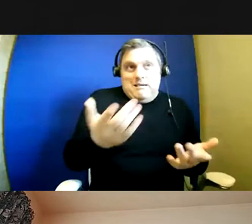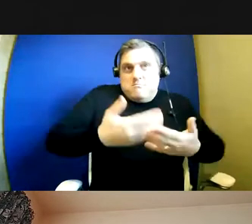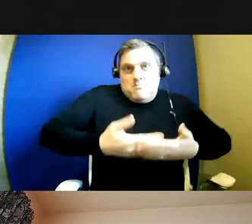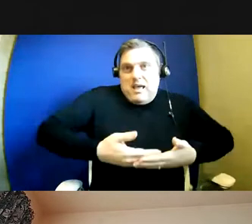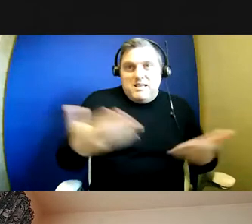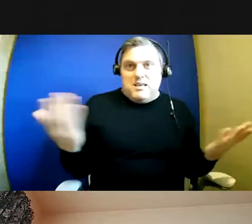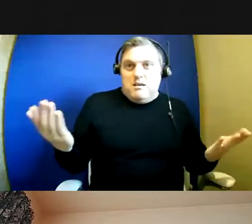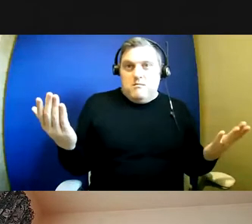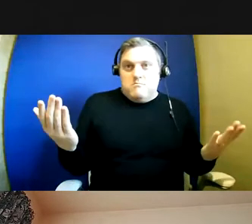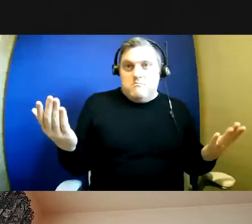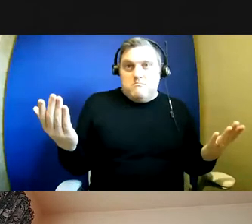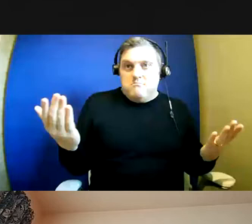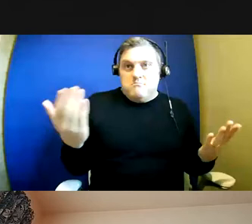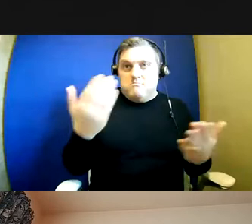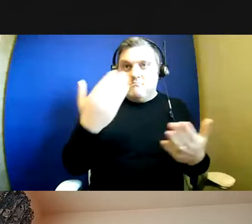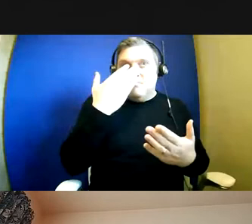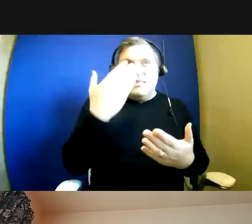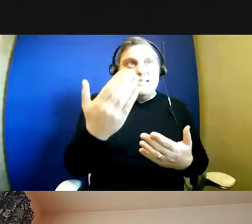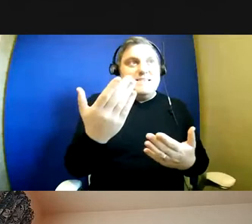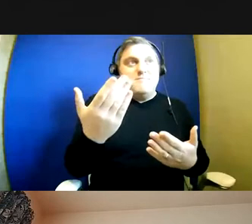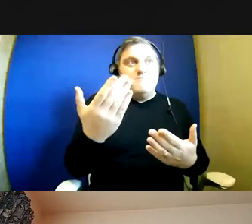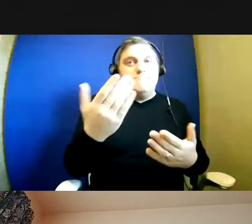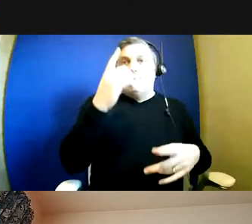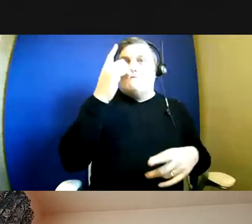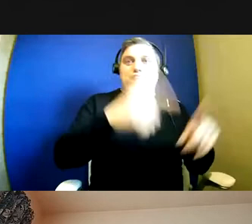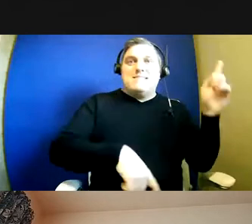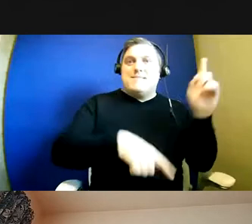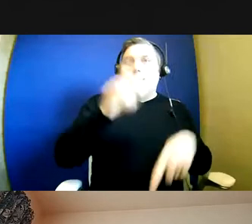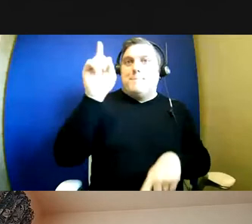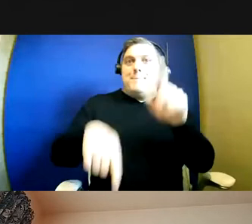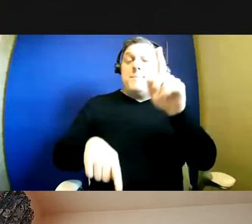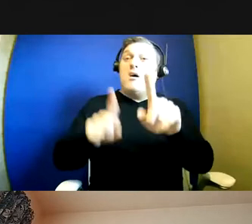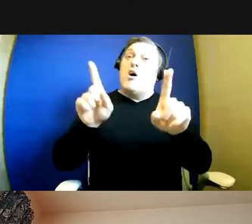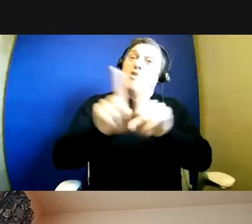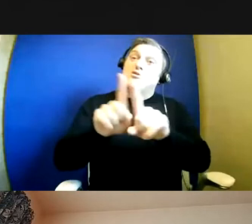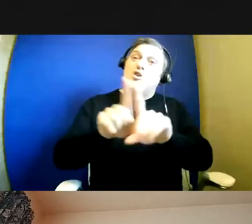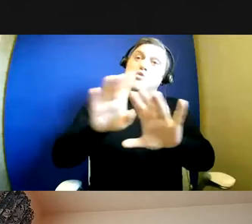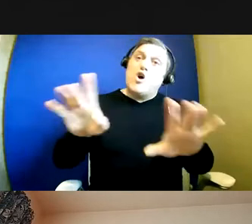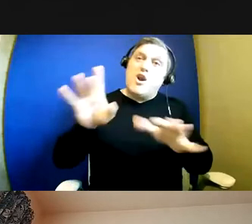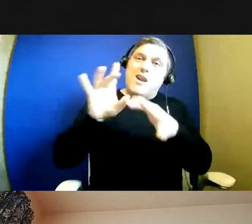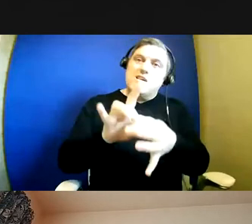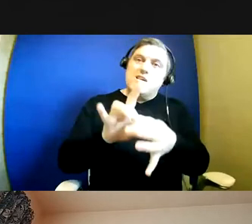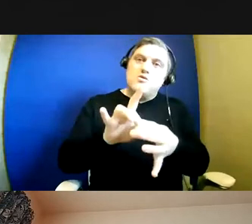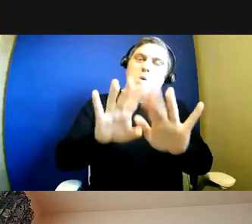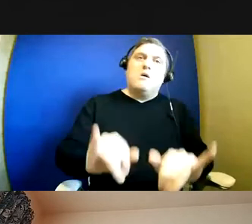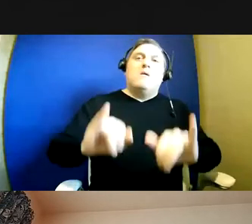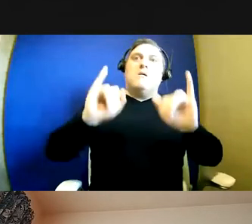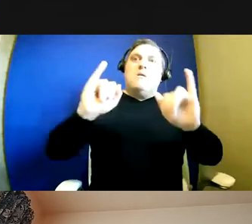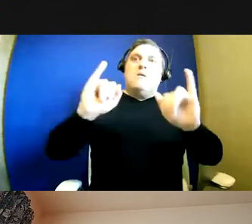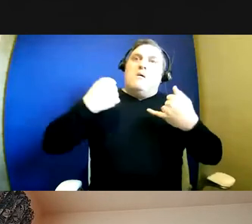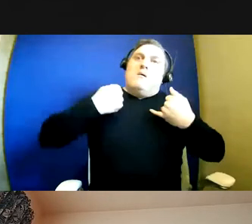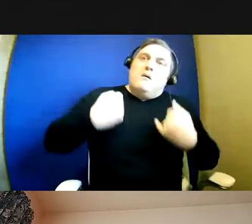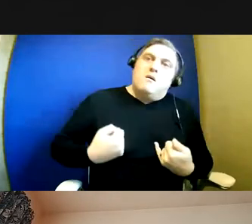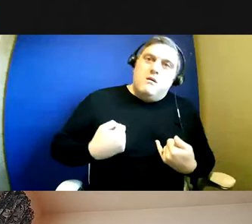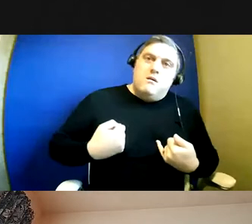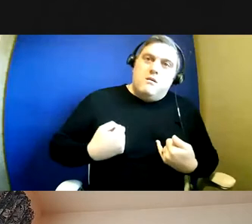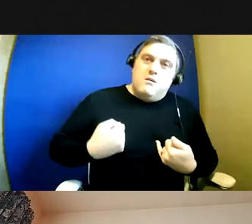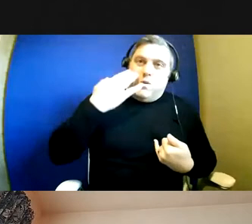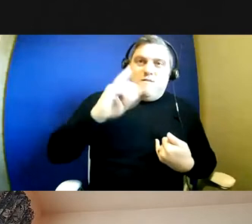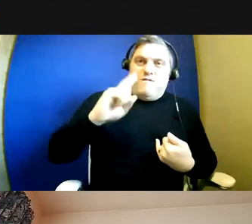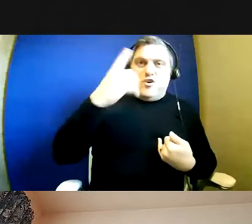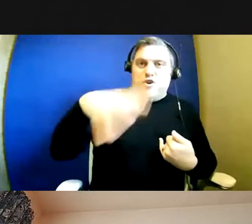it just seems to be completely random. It's also not related to the severity of the COVID infection, the initial COVID